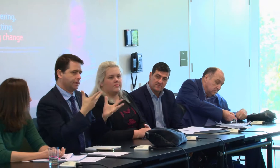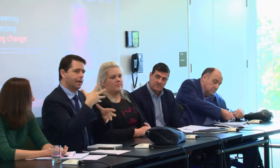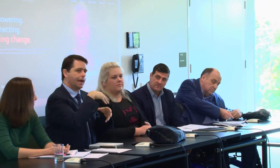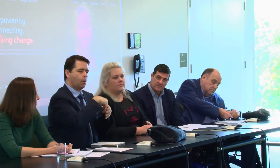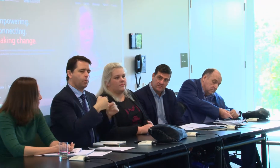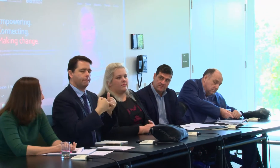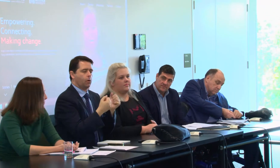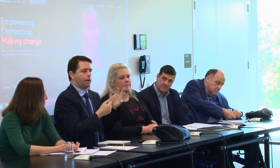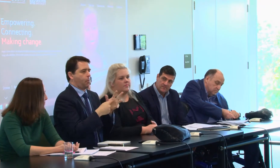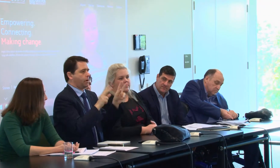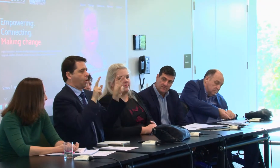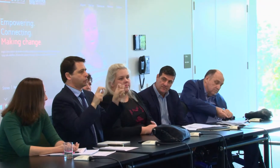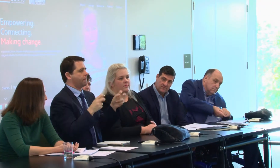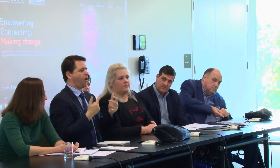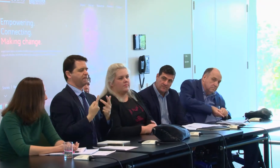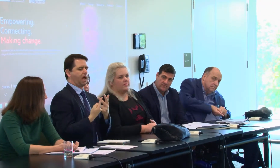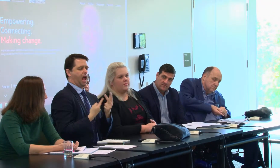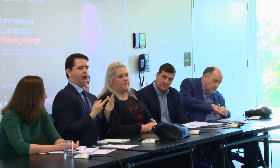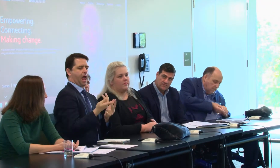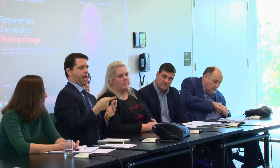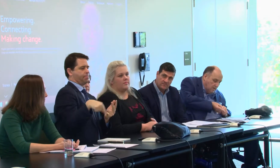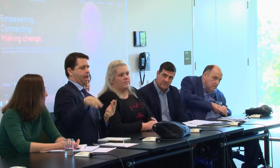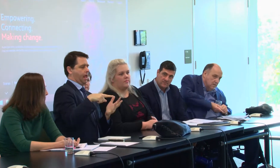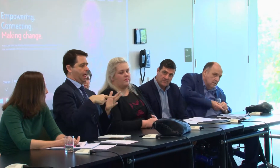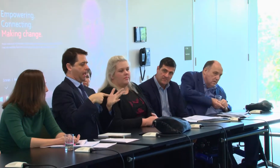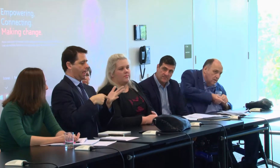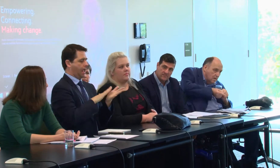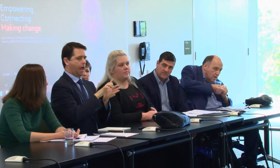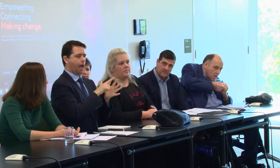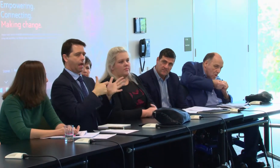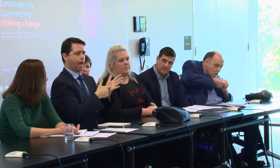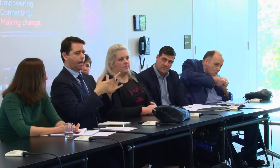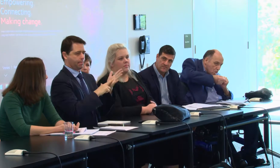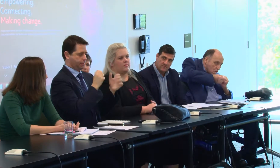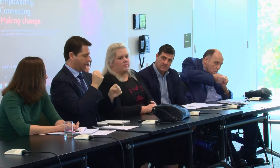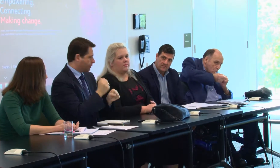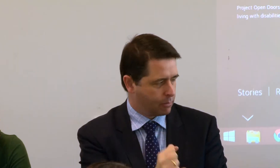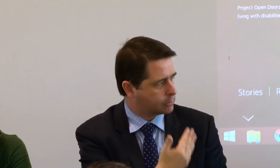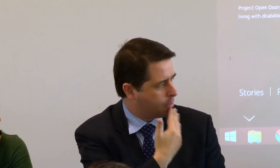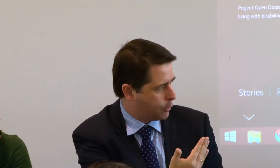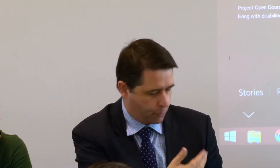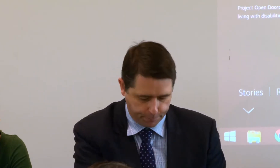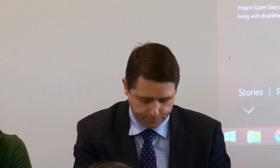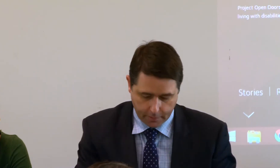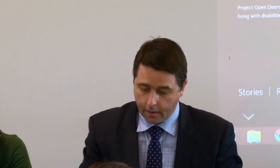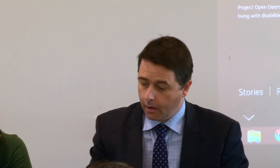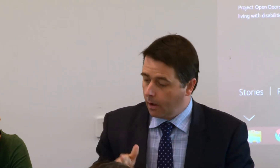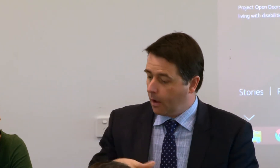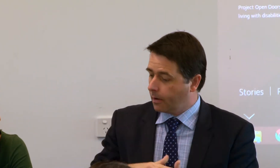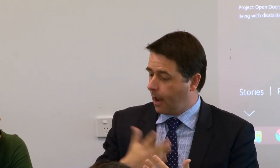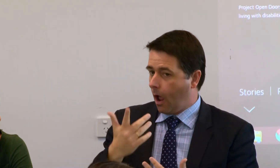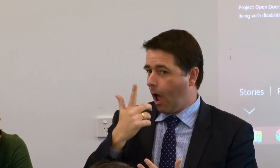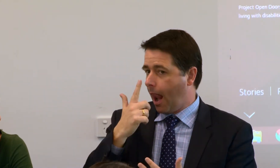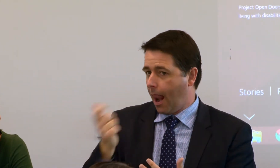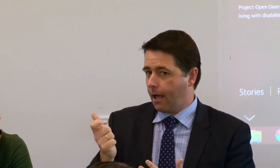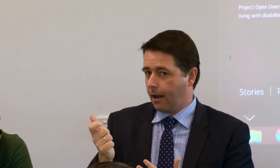Thank you, Kevin, for such wonderful points you've made, and that important topic about the other and othering. Thank you very much for